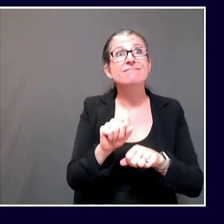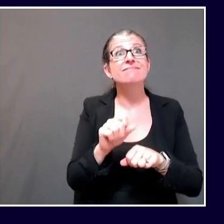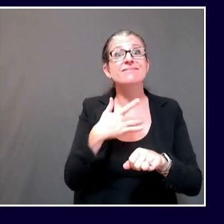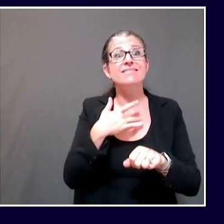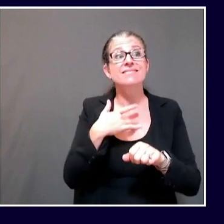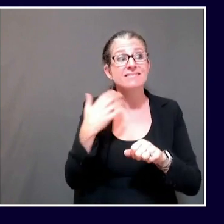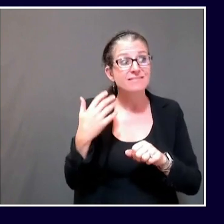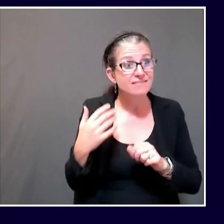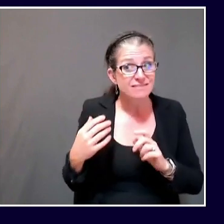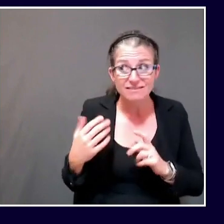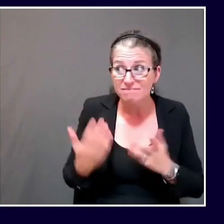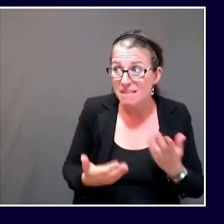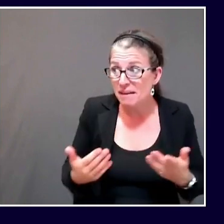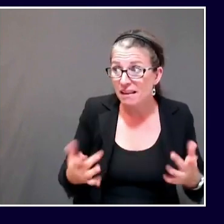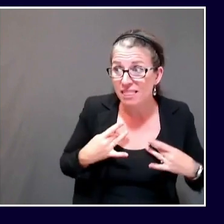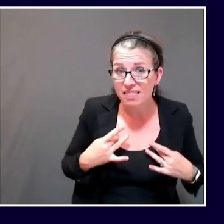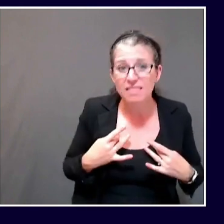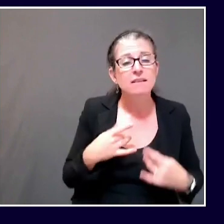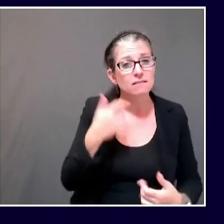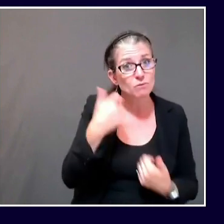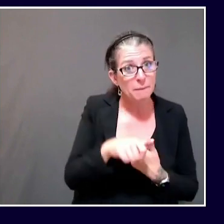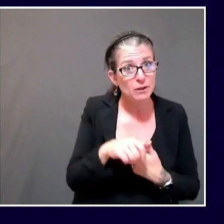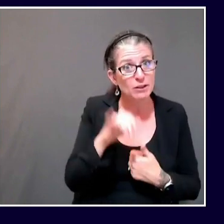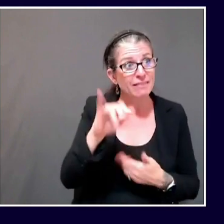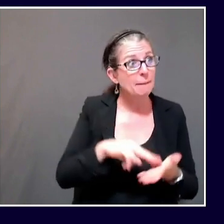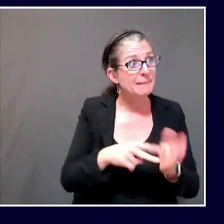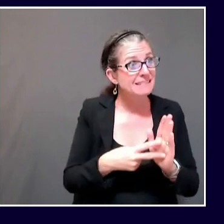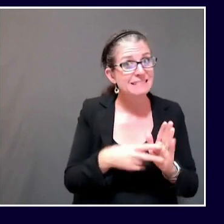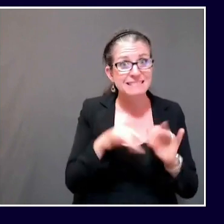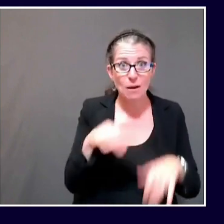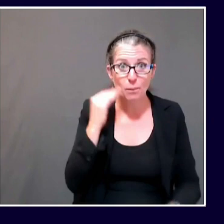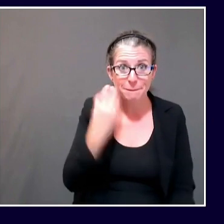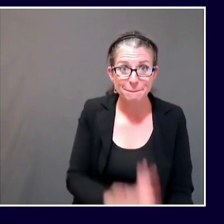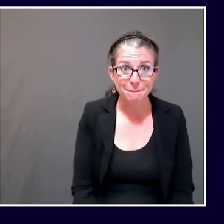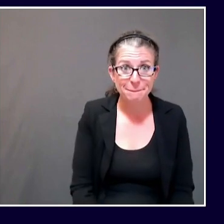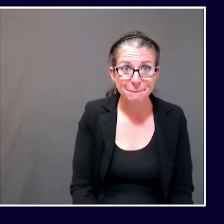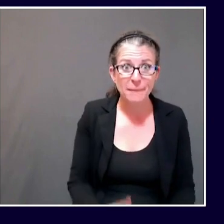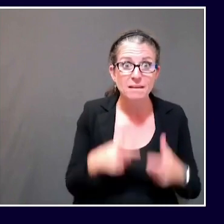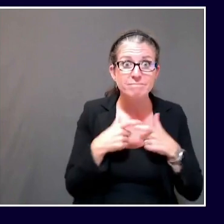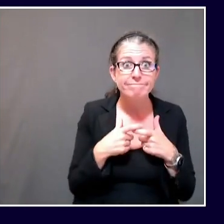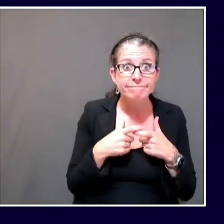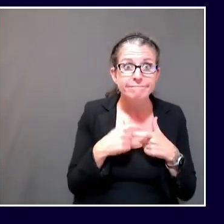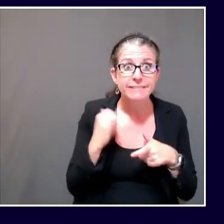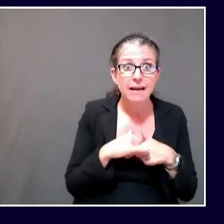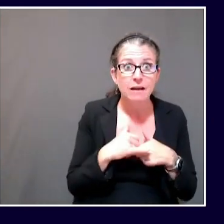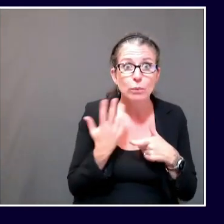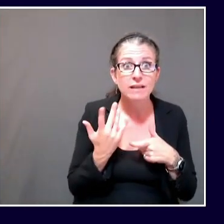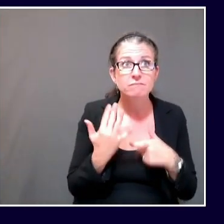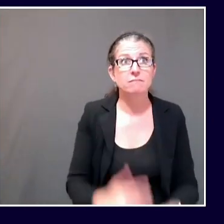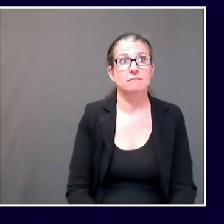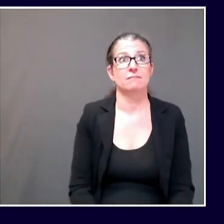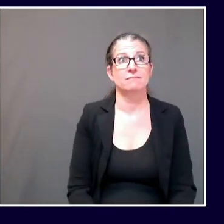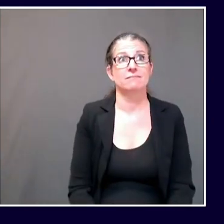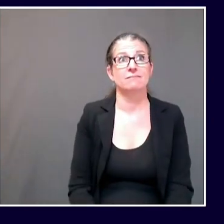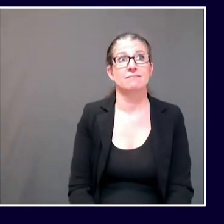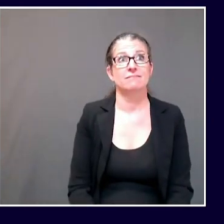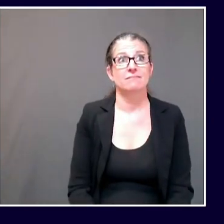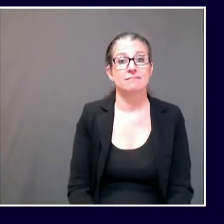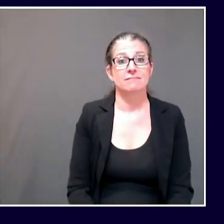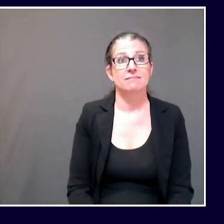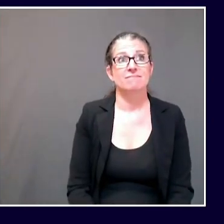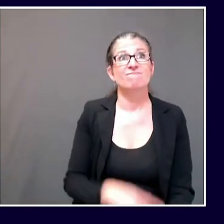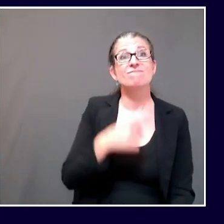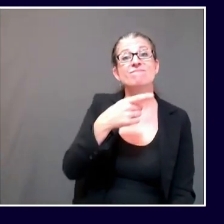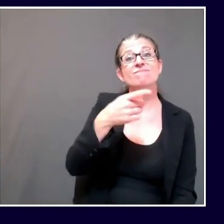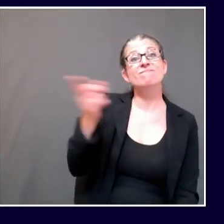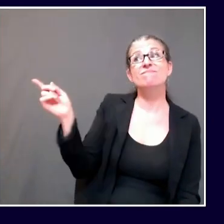their result. And if they are a close contact, they have to be in quarantine for the entire 14 days. Thank you.